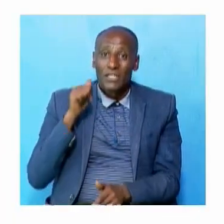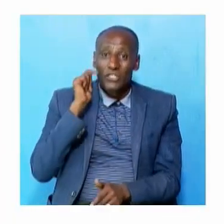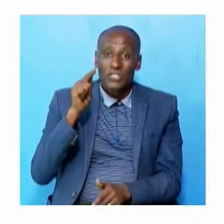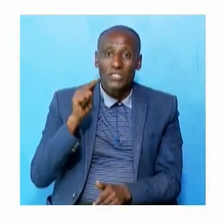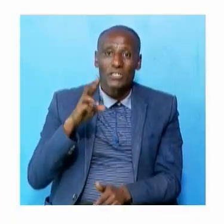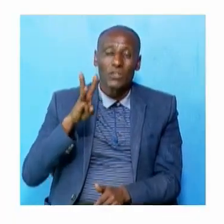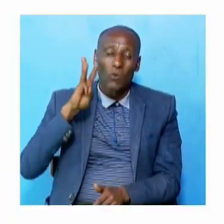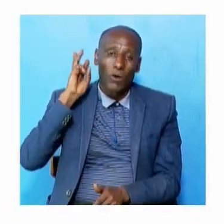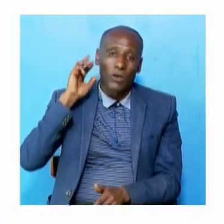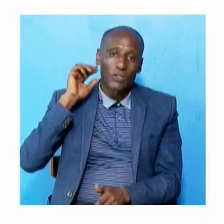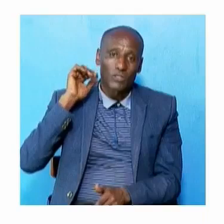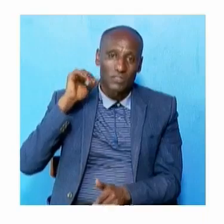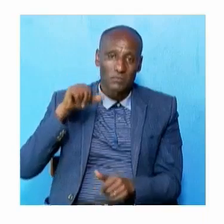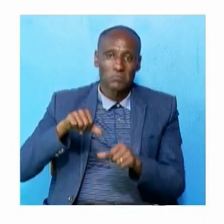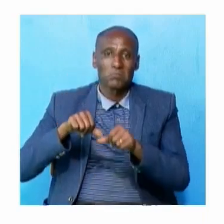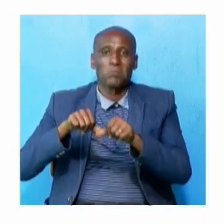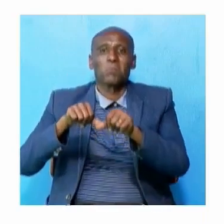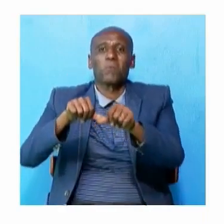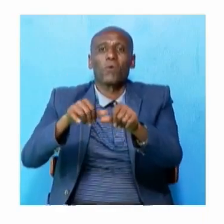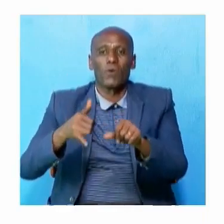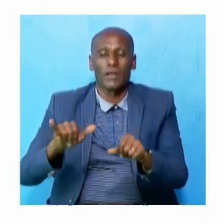Which means past